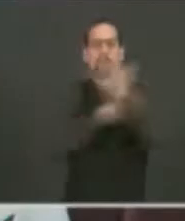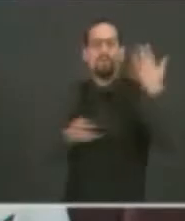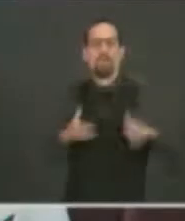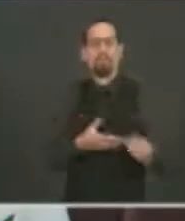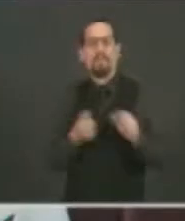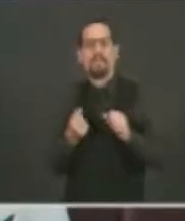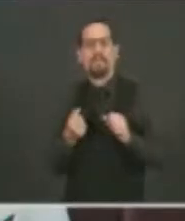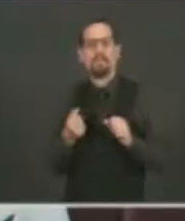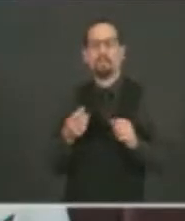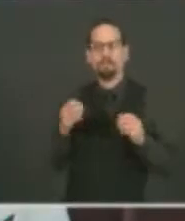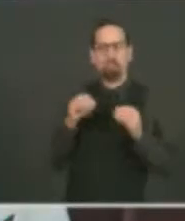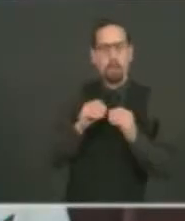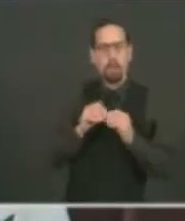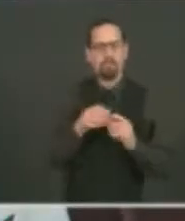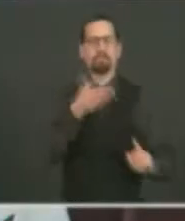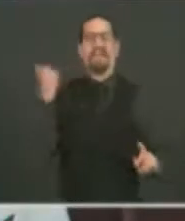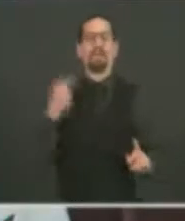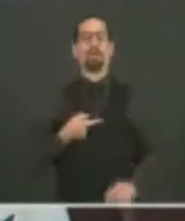in every room.